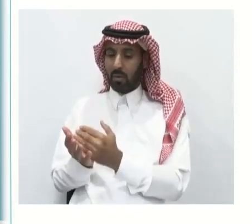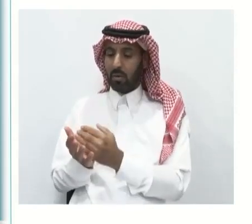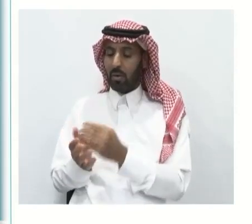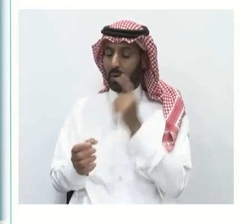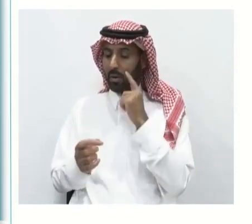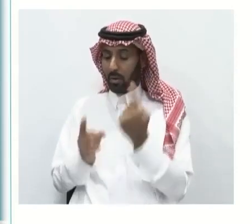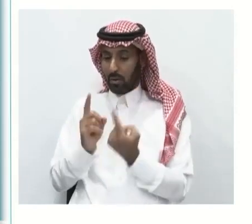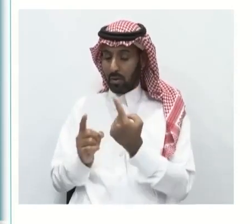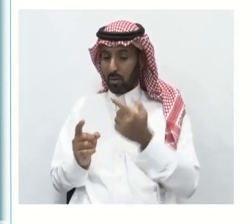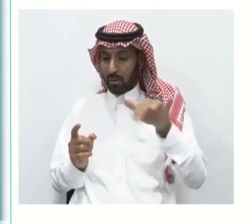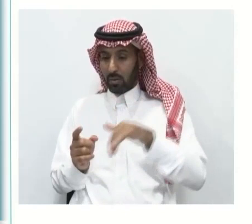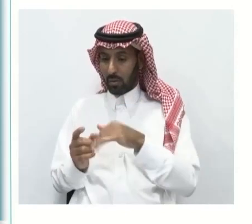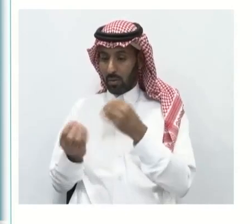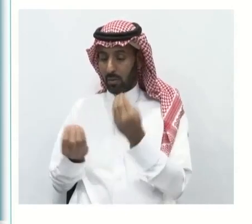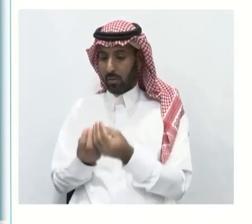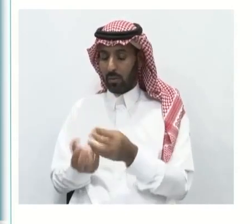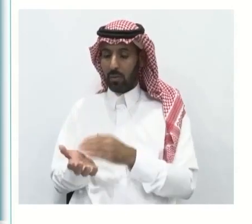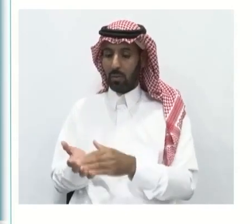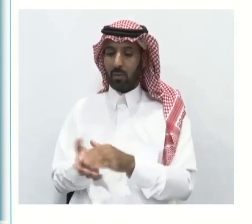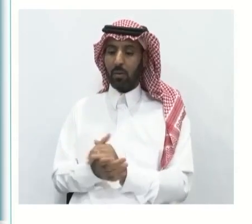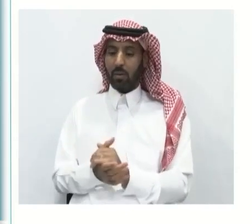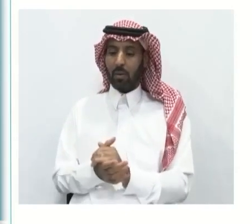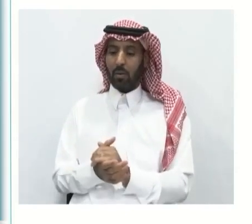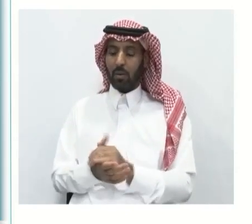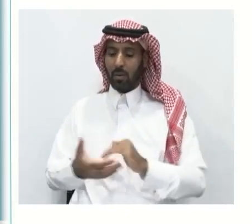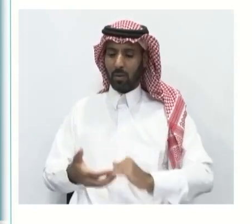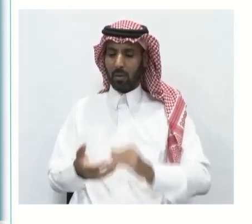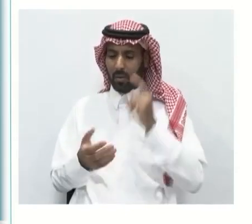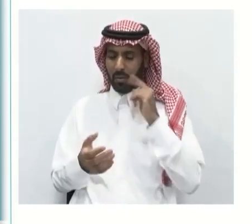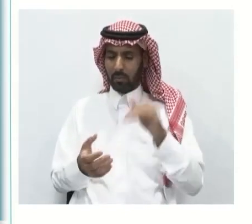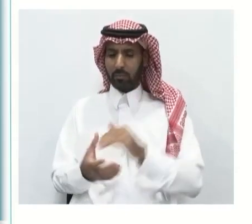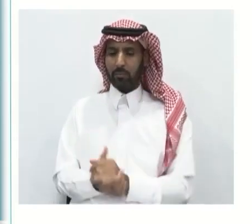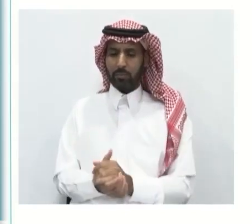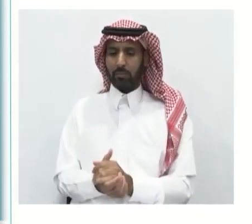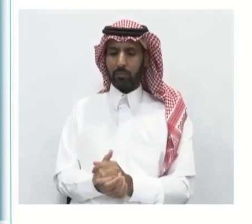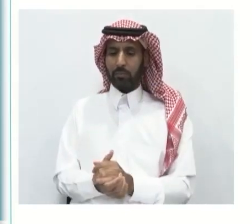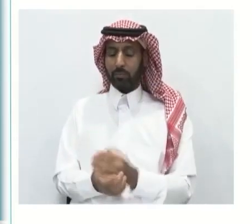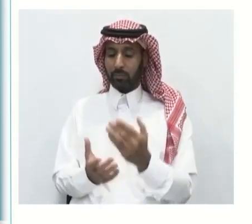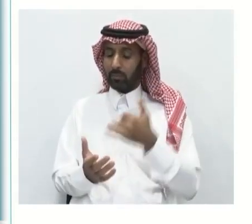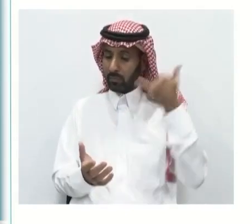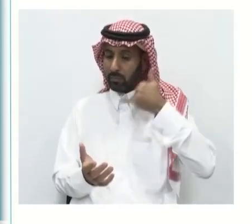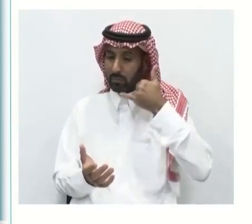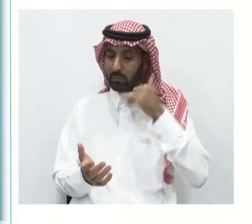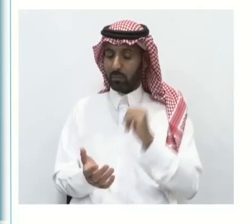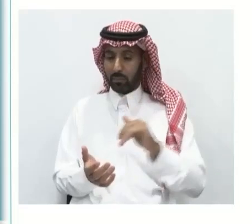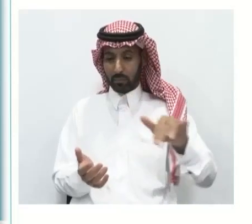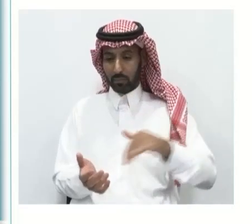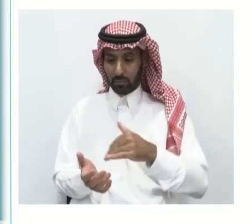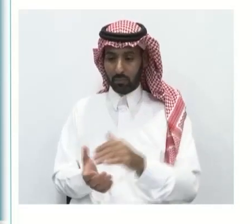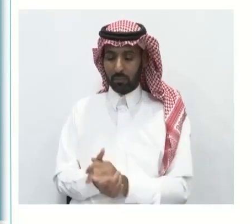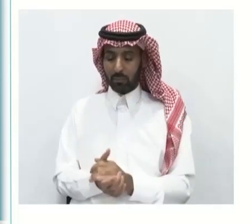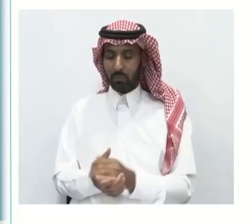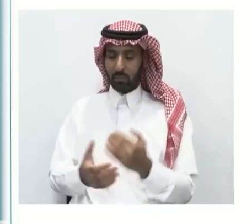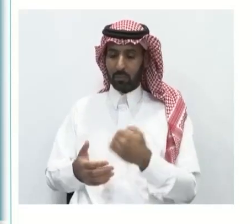meet me at the station?" "Of course. I'll help in any way I can. I'll give you a call." Combs patted his